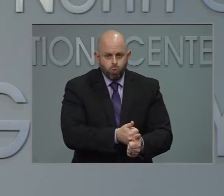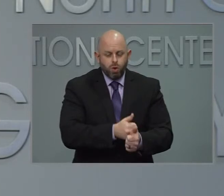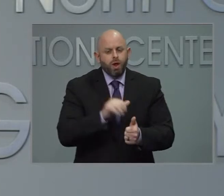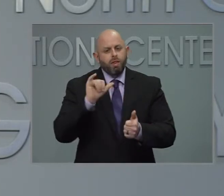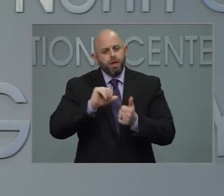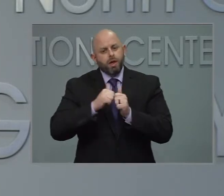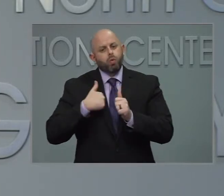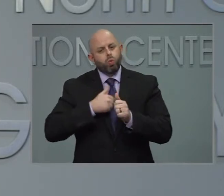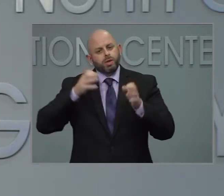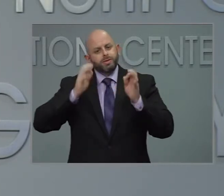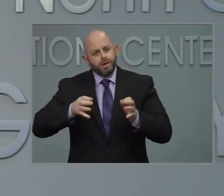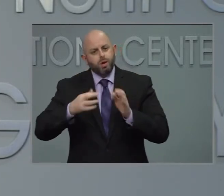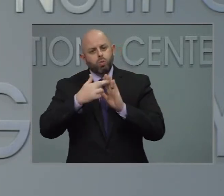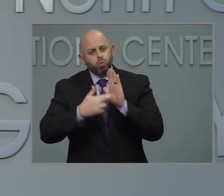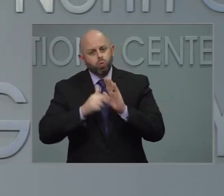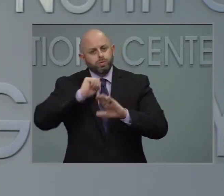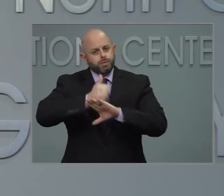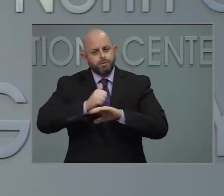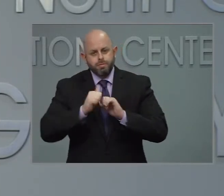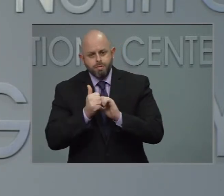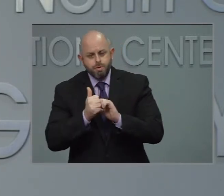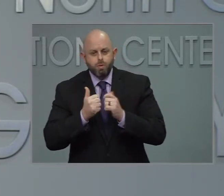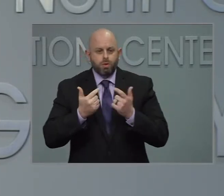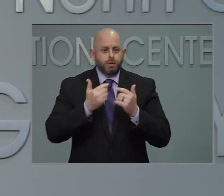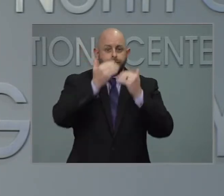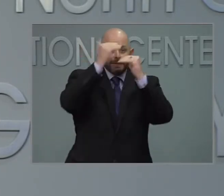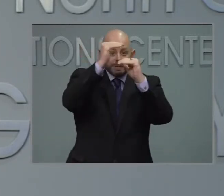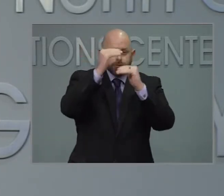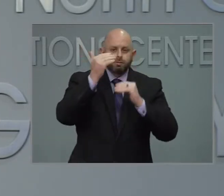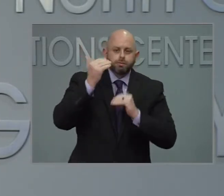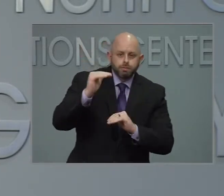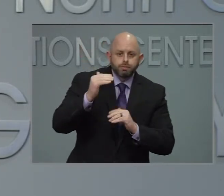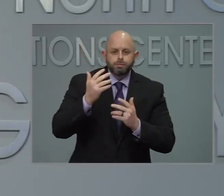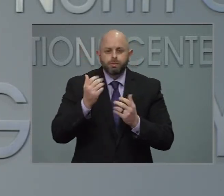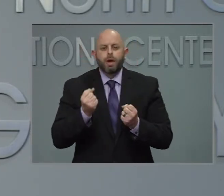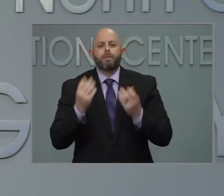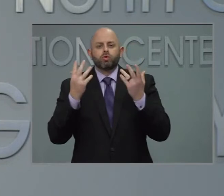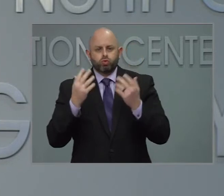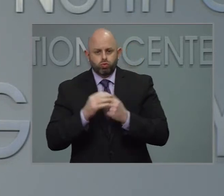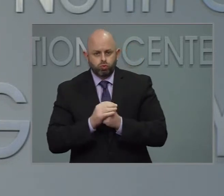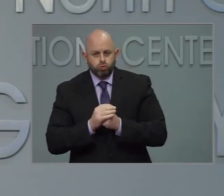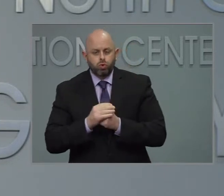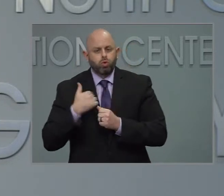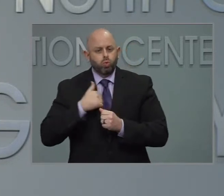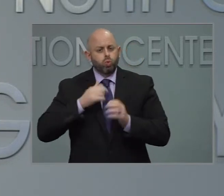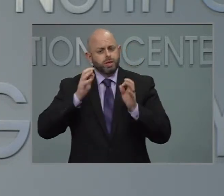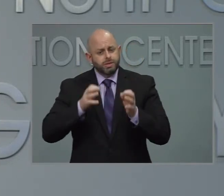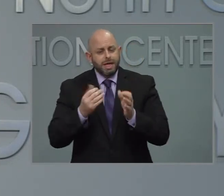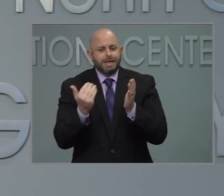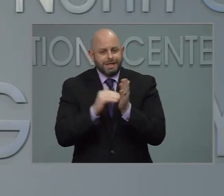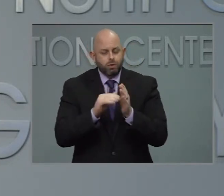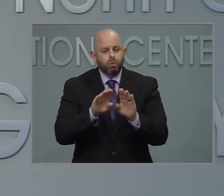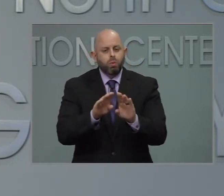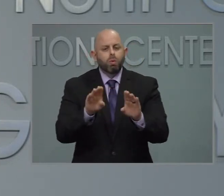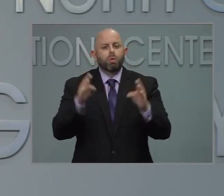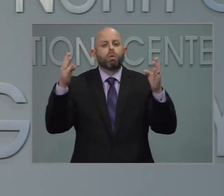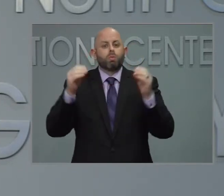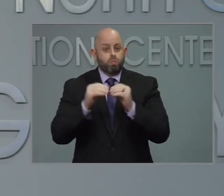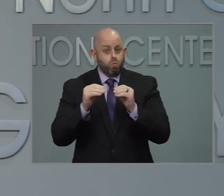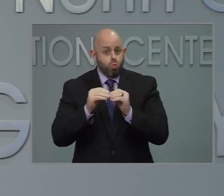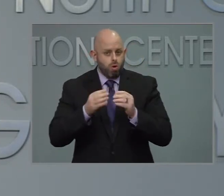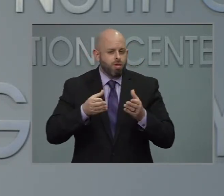the last couple of orders. We hope to do that again this time as we continue to